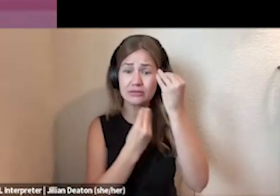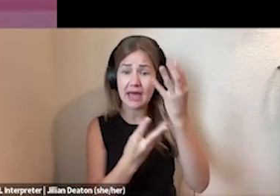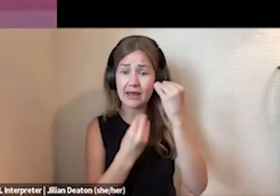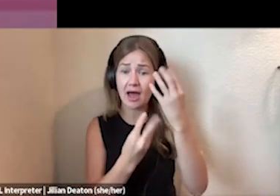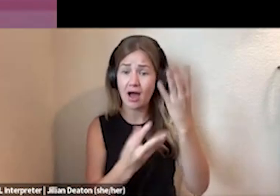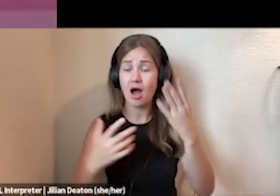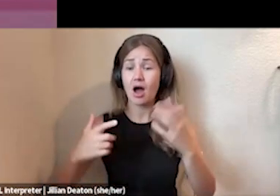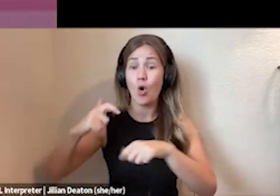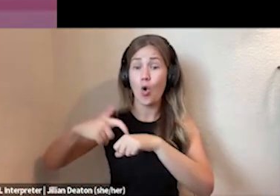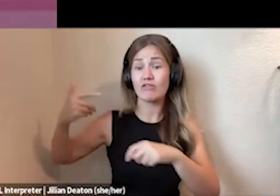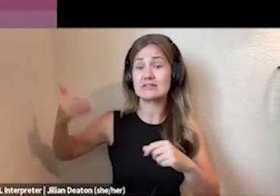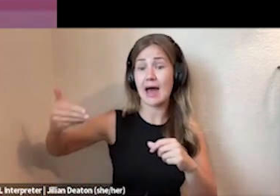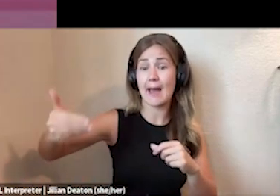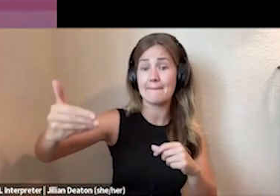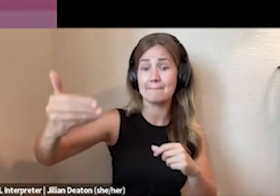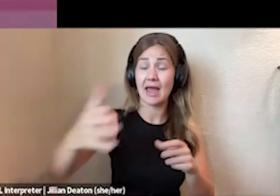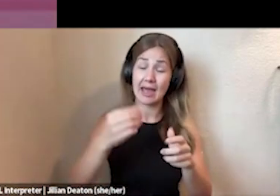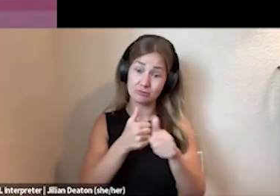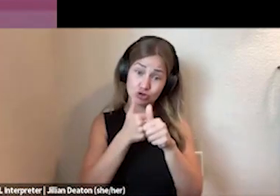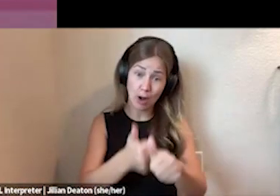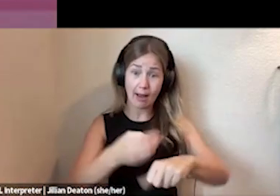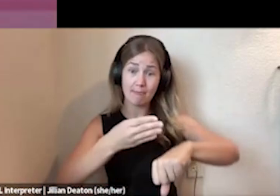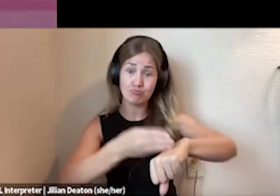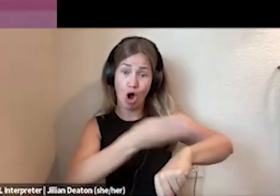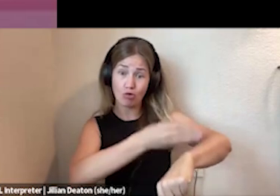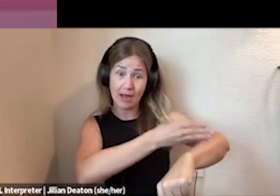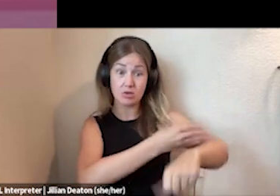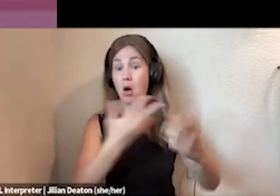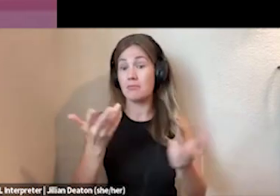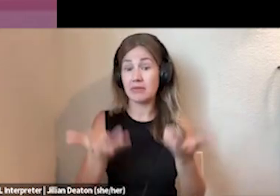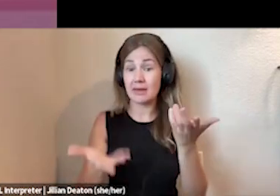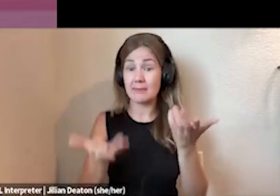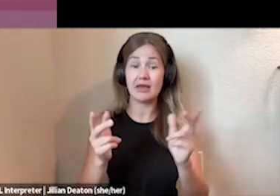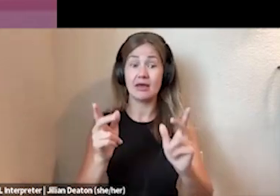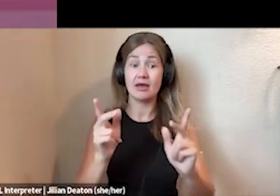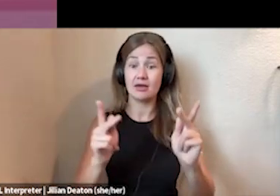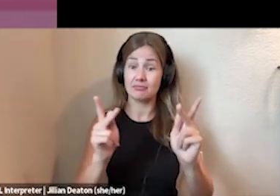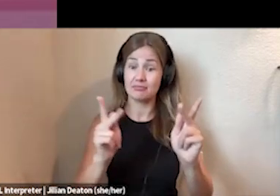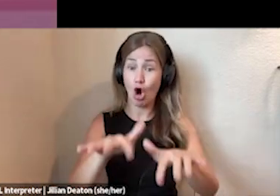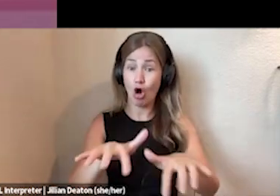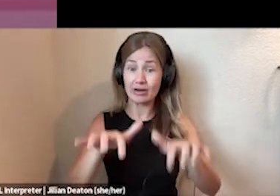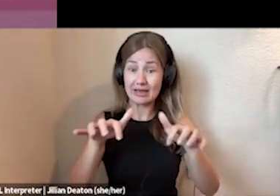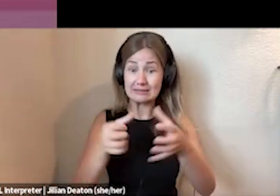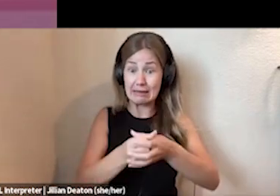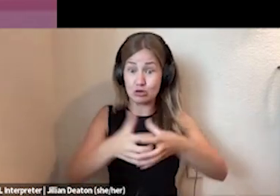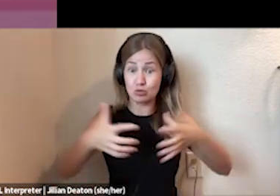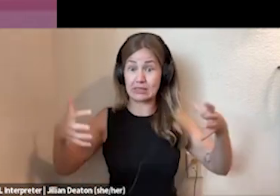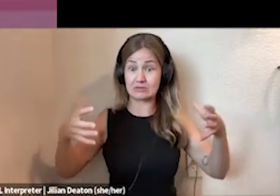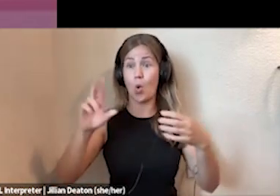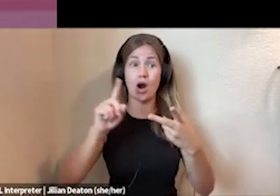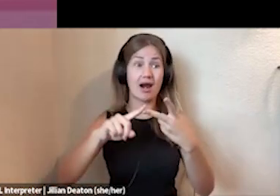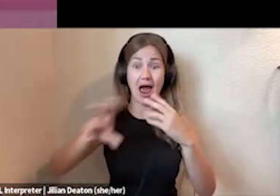is not just the data from this year, but it's showing the progress. The audience has increased. We did more dances, or we were able to do more weeks of